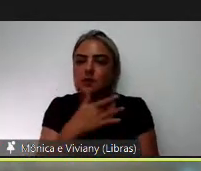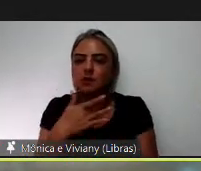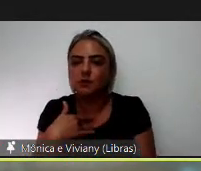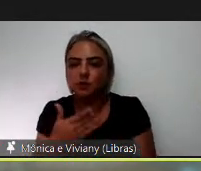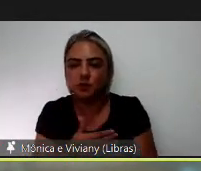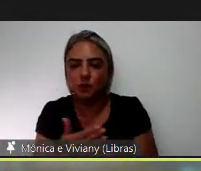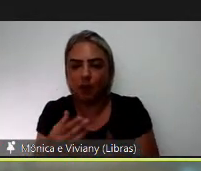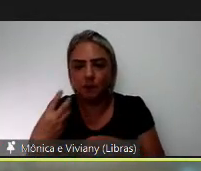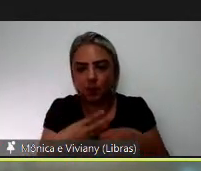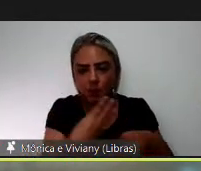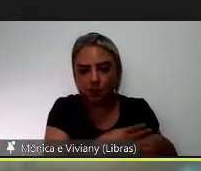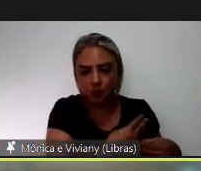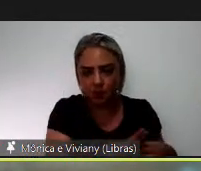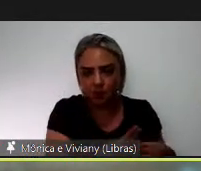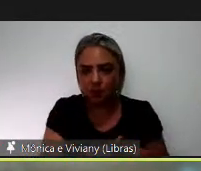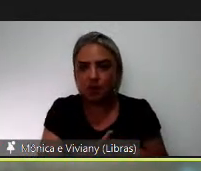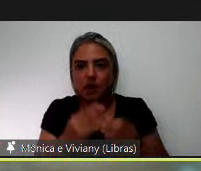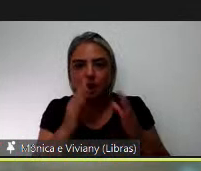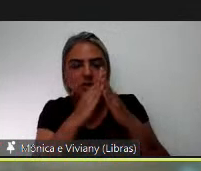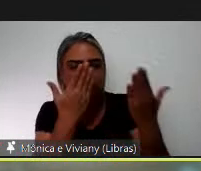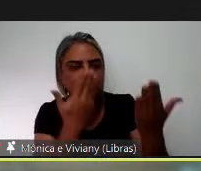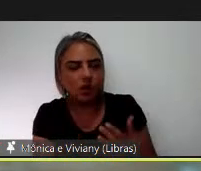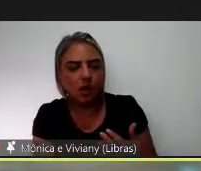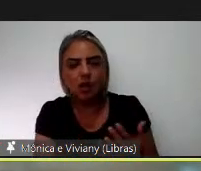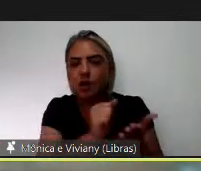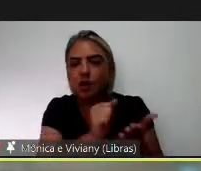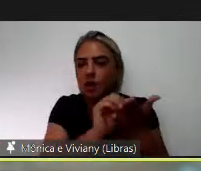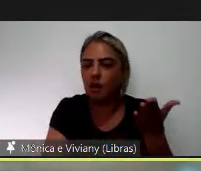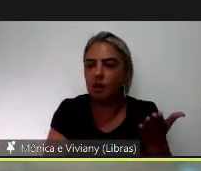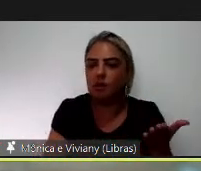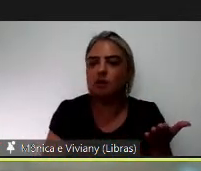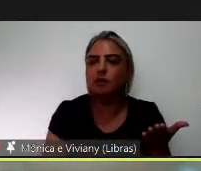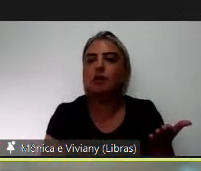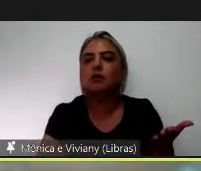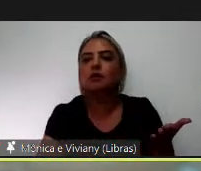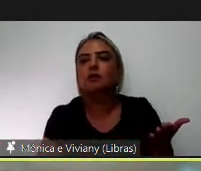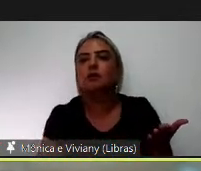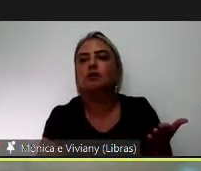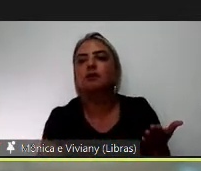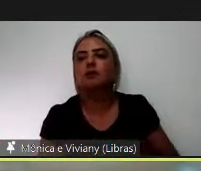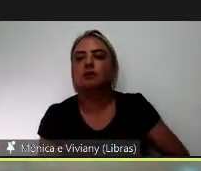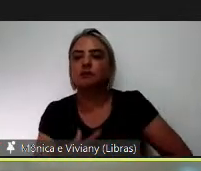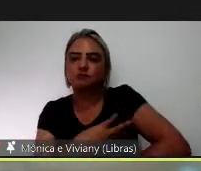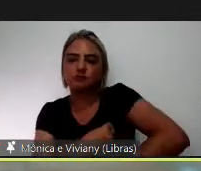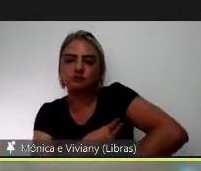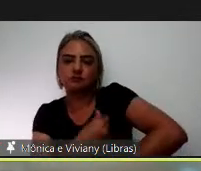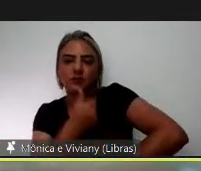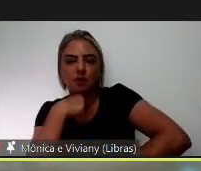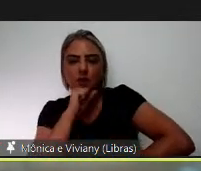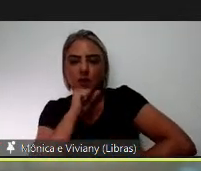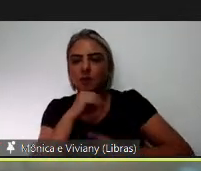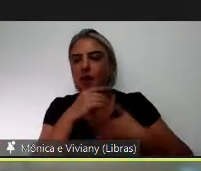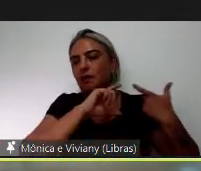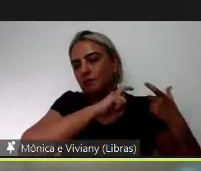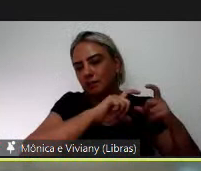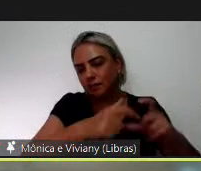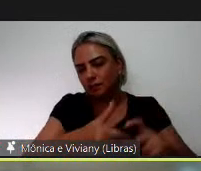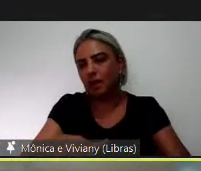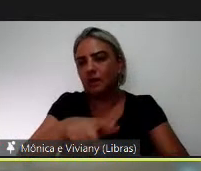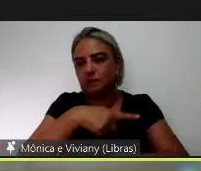include this health, nutrition in school, in breastfeeding,